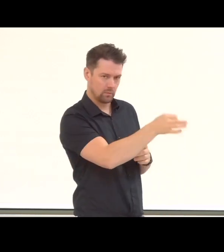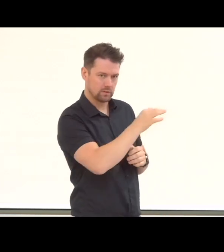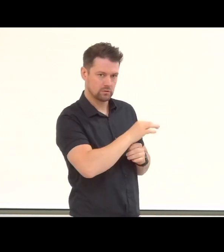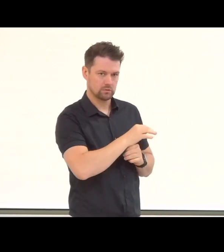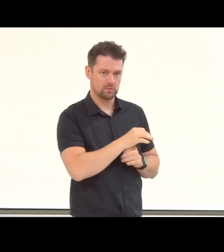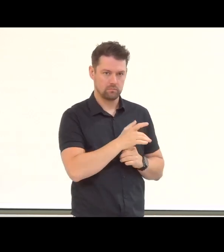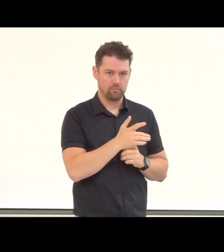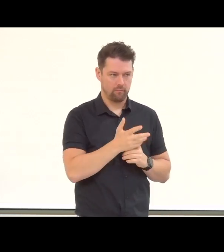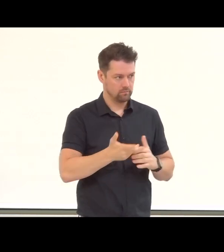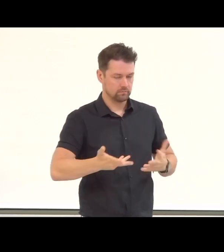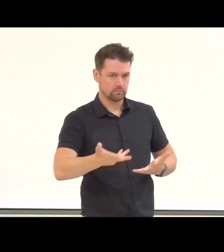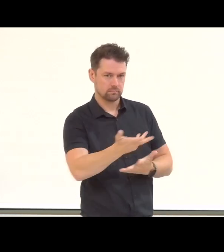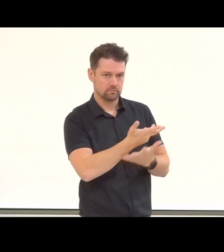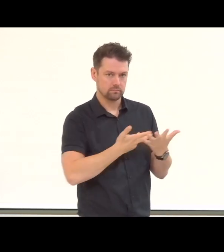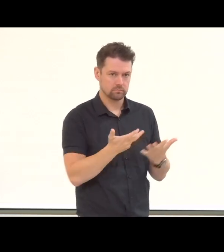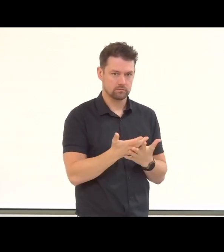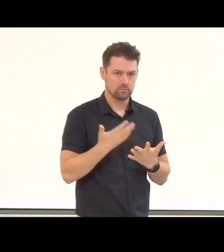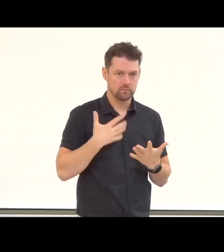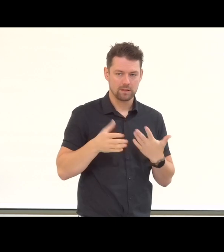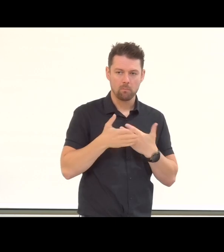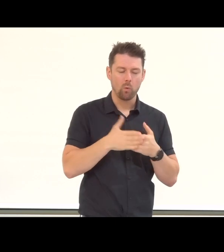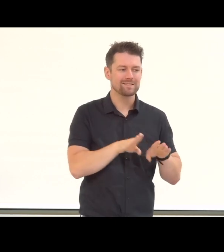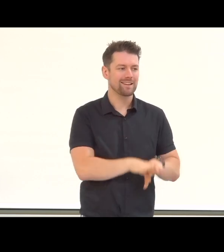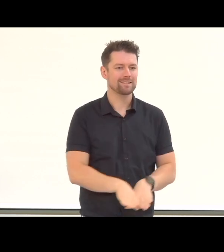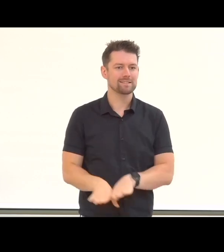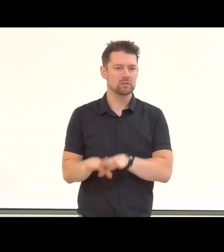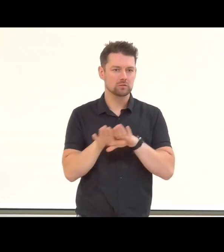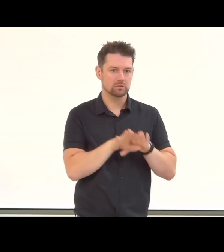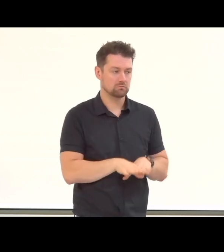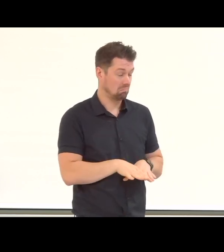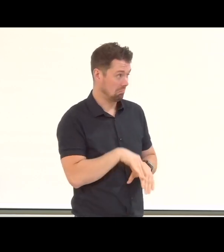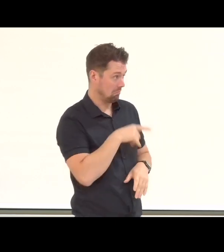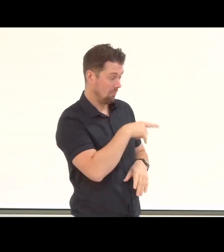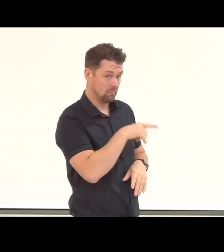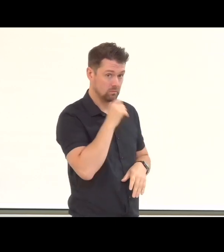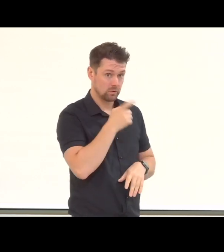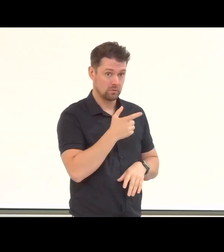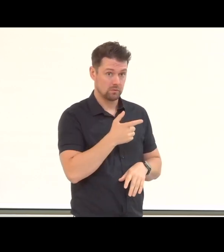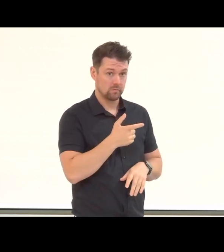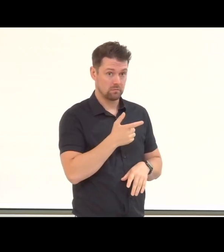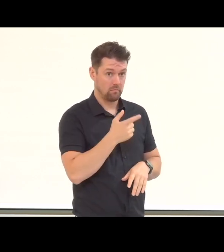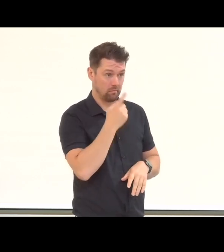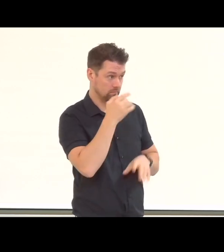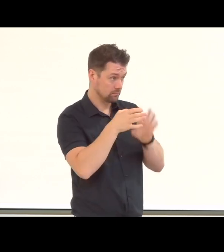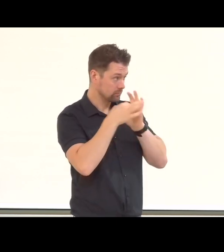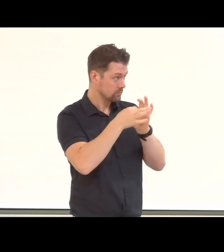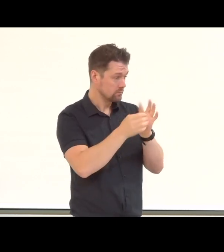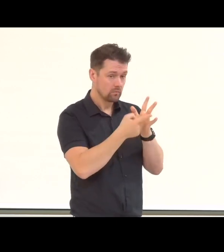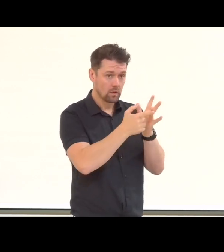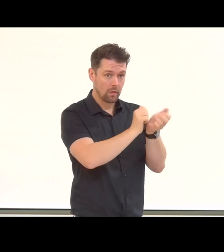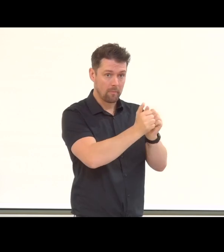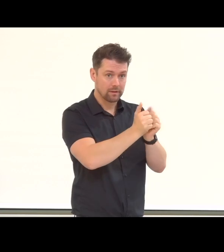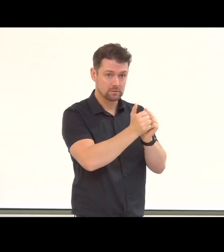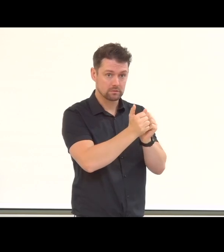the whole discussion that we're having that we need to have more standardization. Would you be open, maybe in collaboration with other parties, either